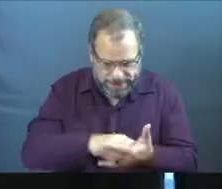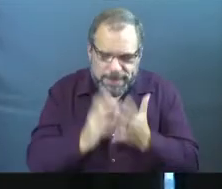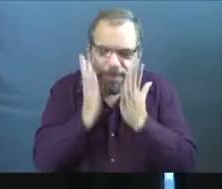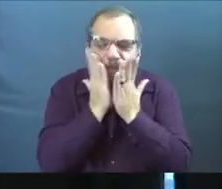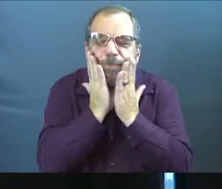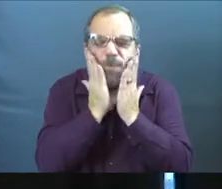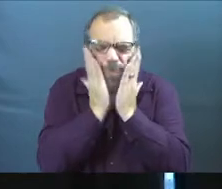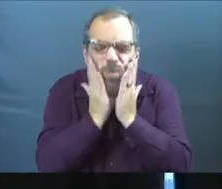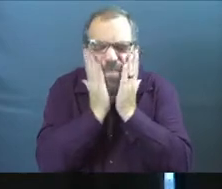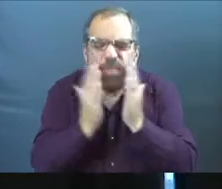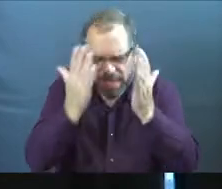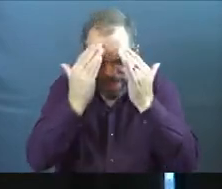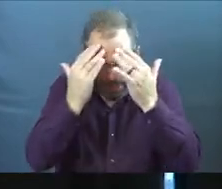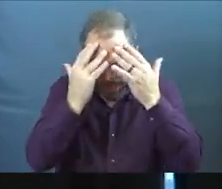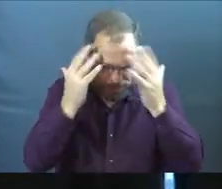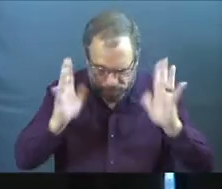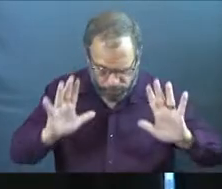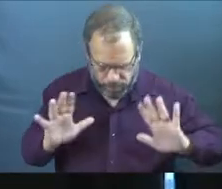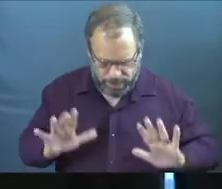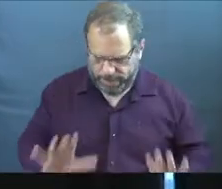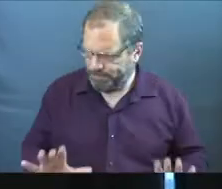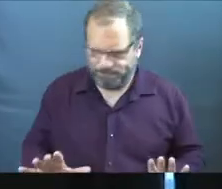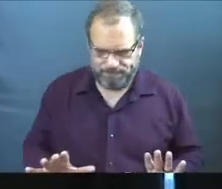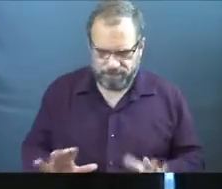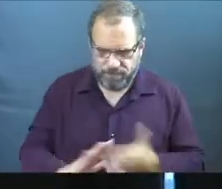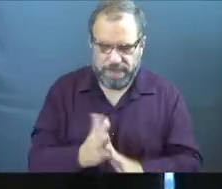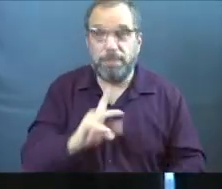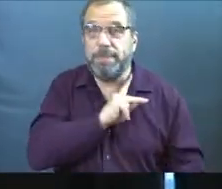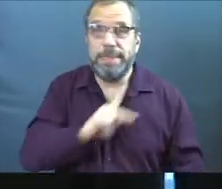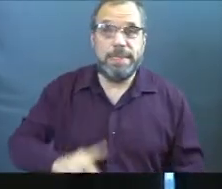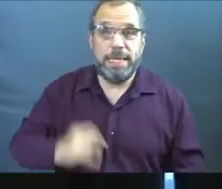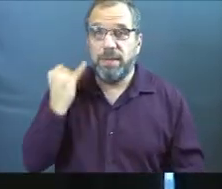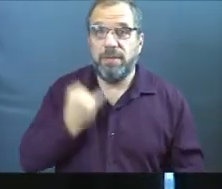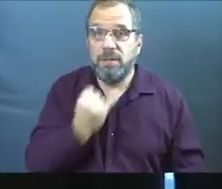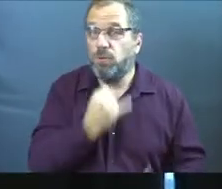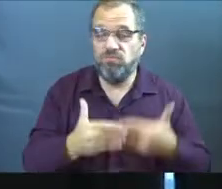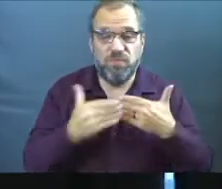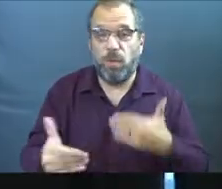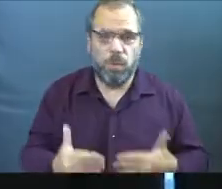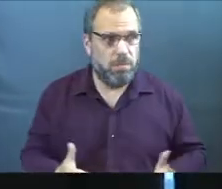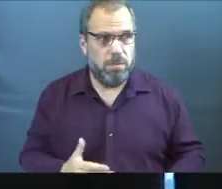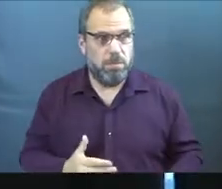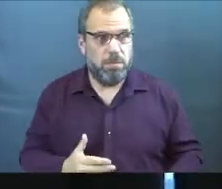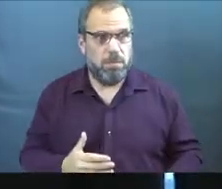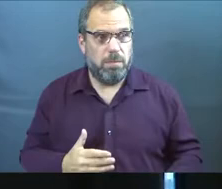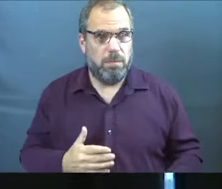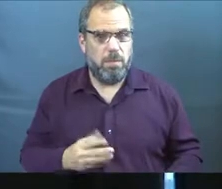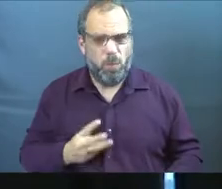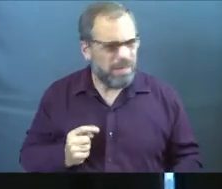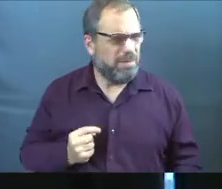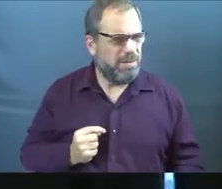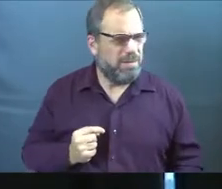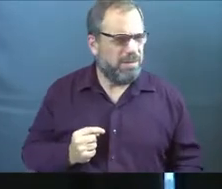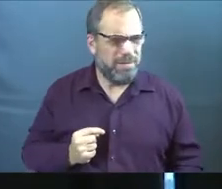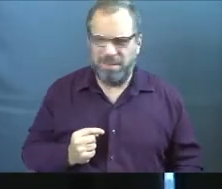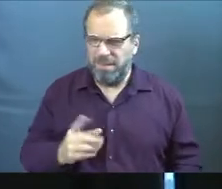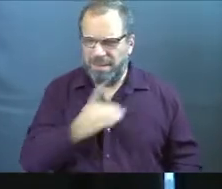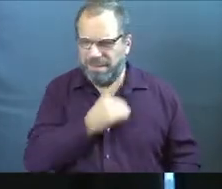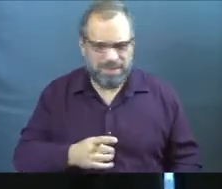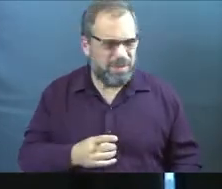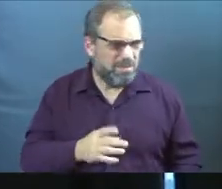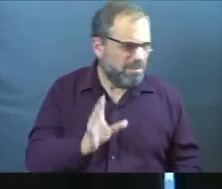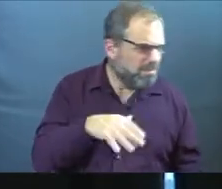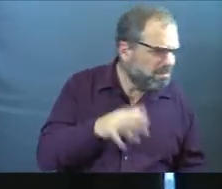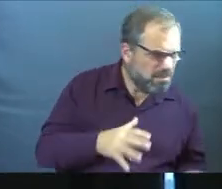and cleans himself up, and he just gets kind of back on to being king of Israel. Just moves forward. And it's like, they're like, yo, what's wrong with David,